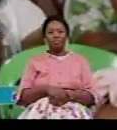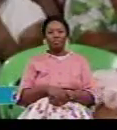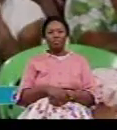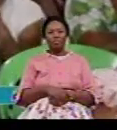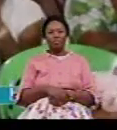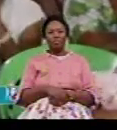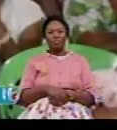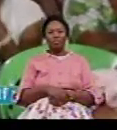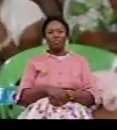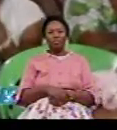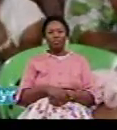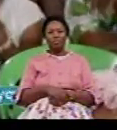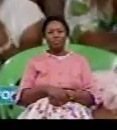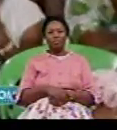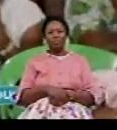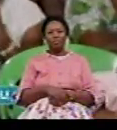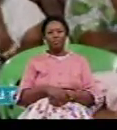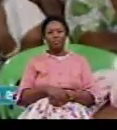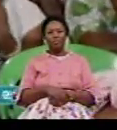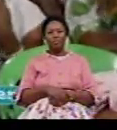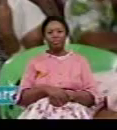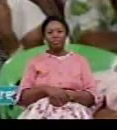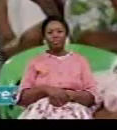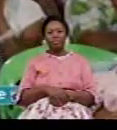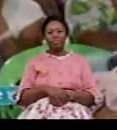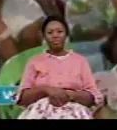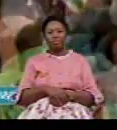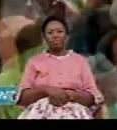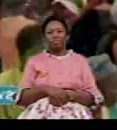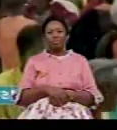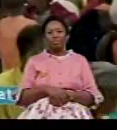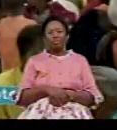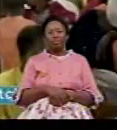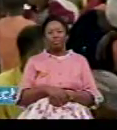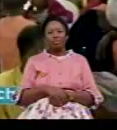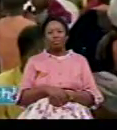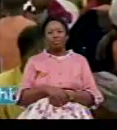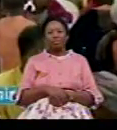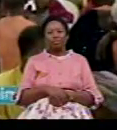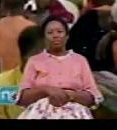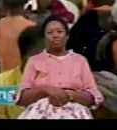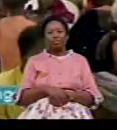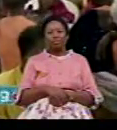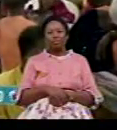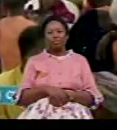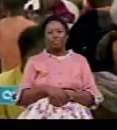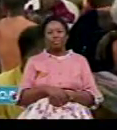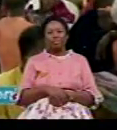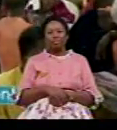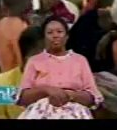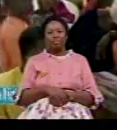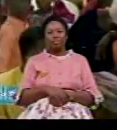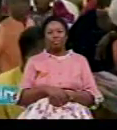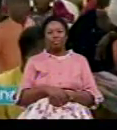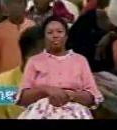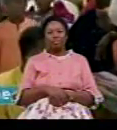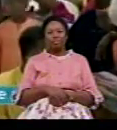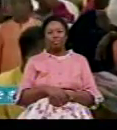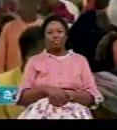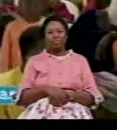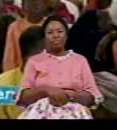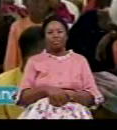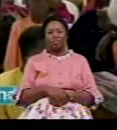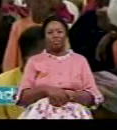tomorrow by 7:45. Let's make sure we are here.